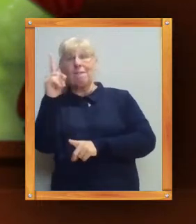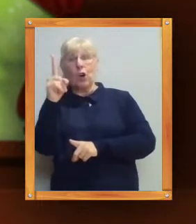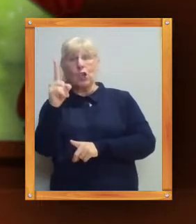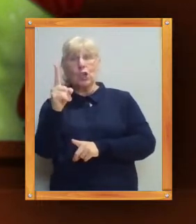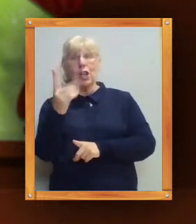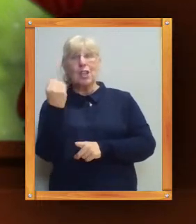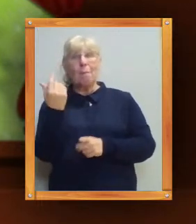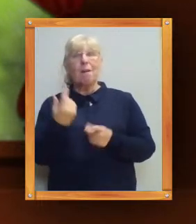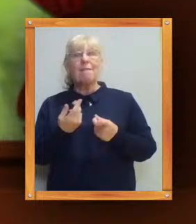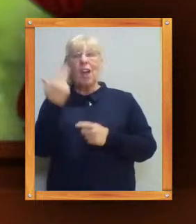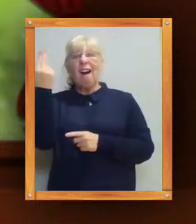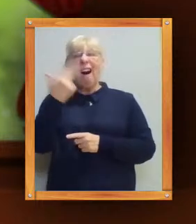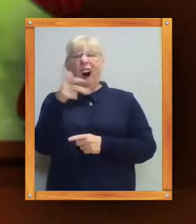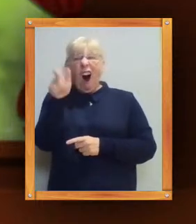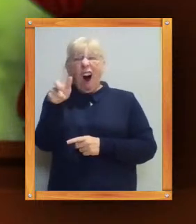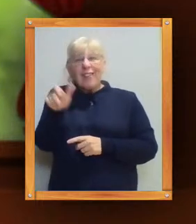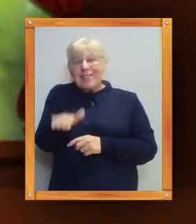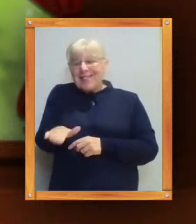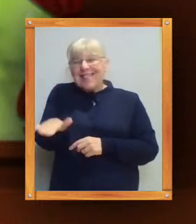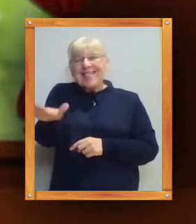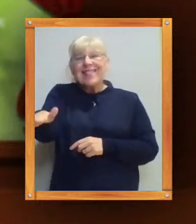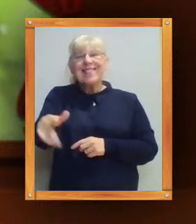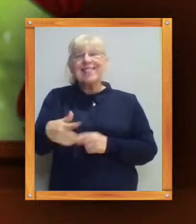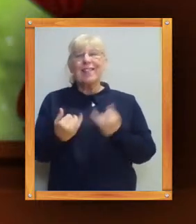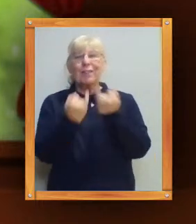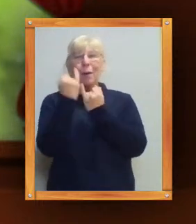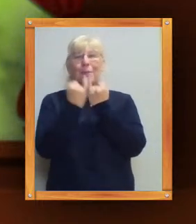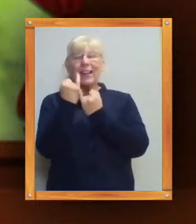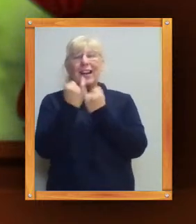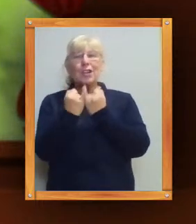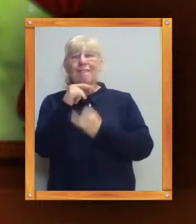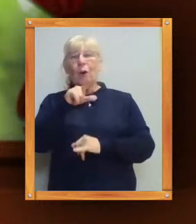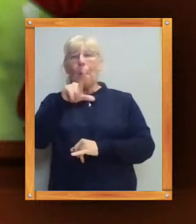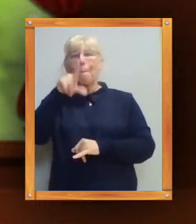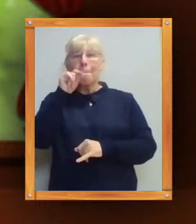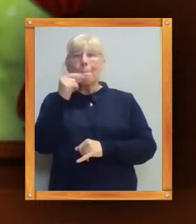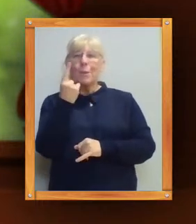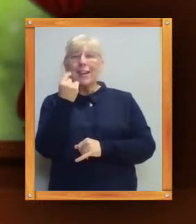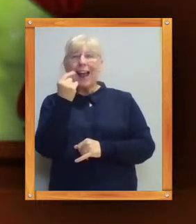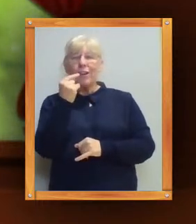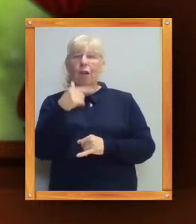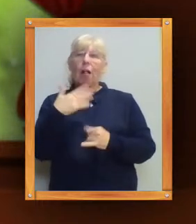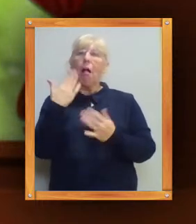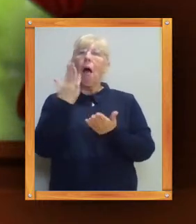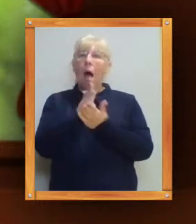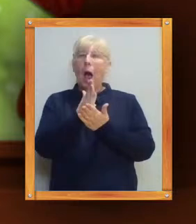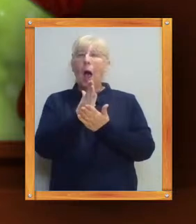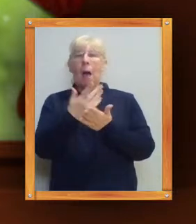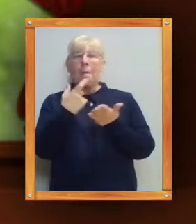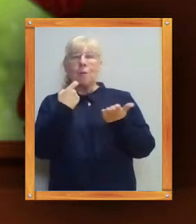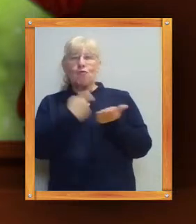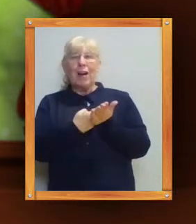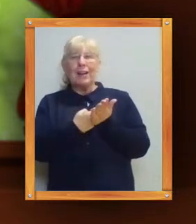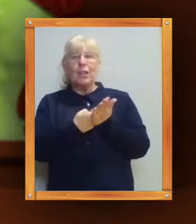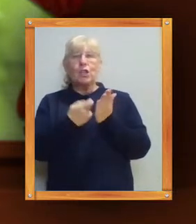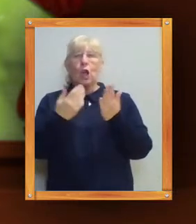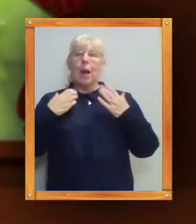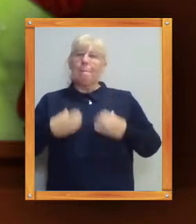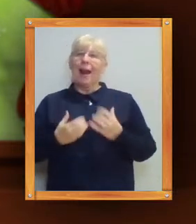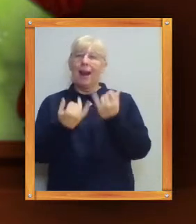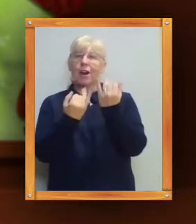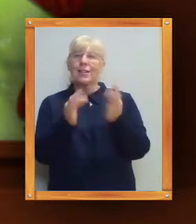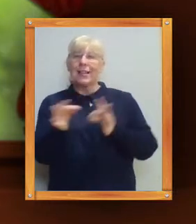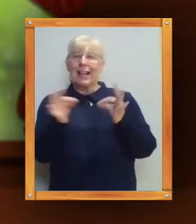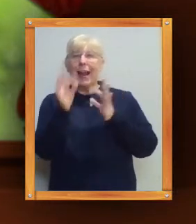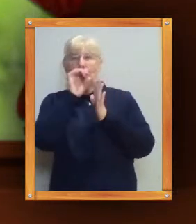who have been competing for their chance to win the Randalstown leg of the Mayor's Design a Christmas Card competition. Take a look.